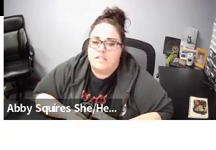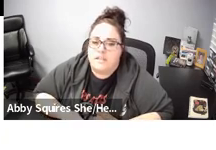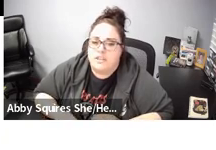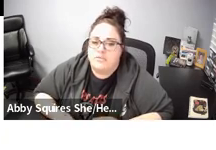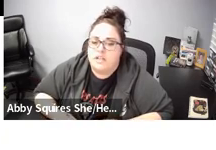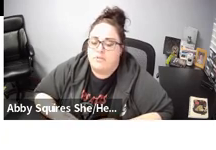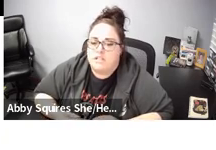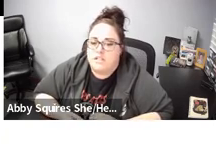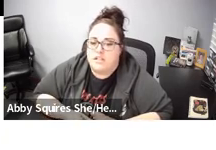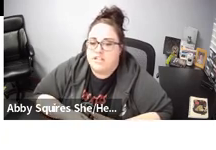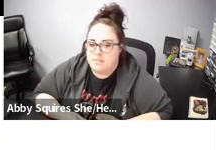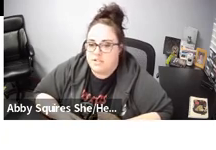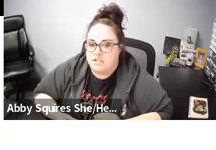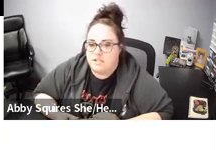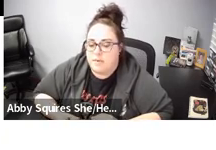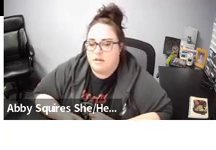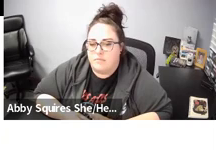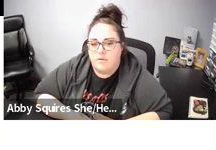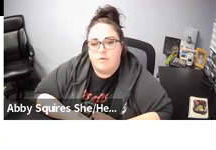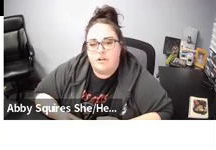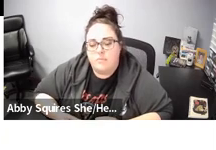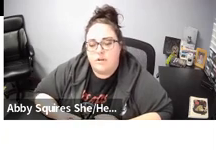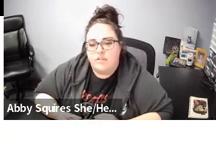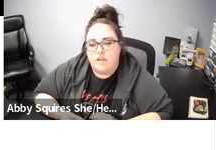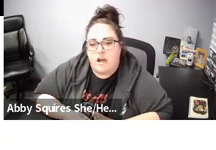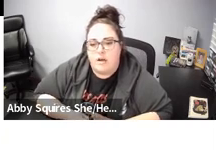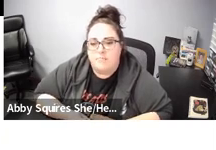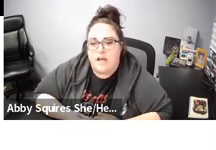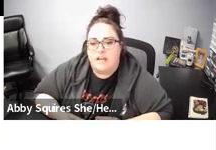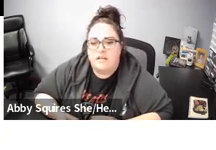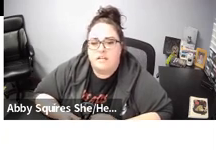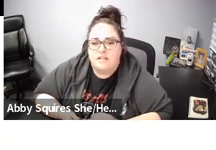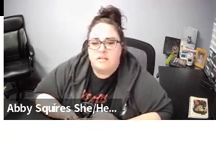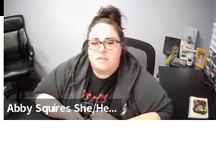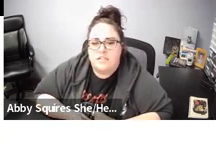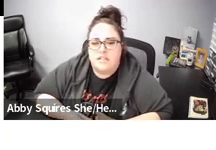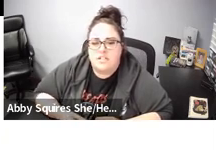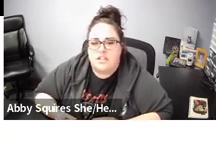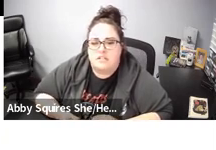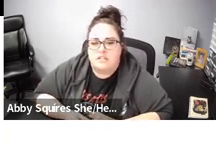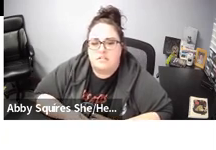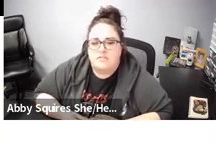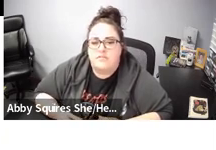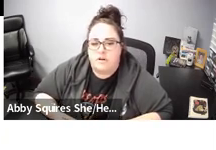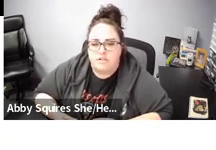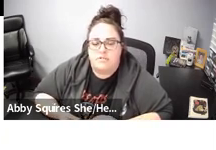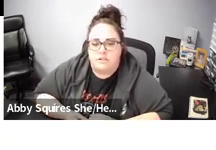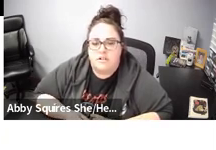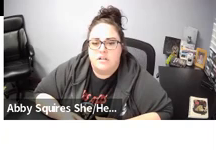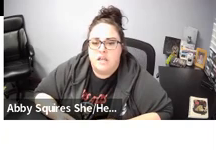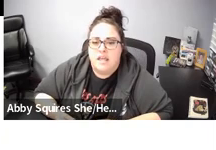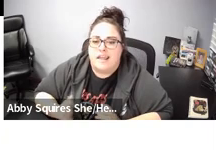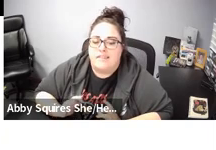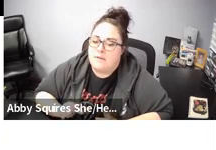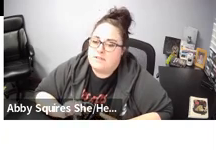there is a 3D printed adaption in the bottom right corner with a black PlayStation 4